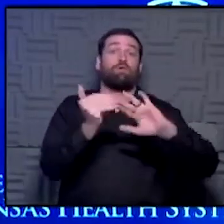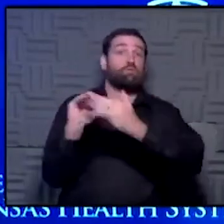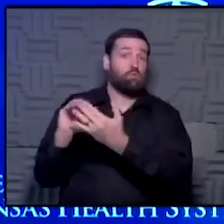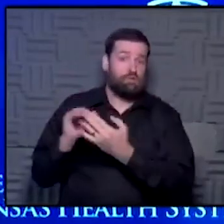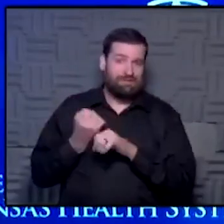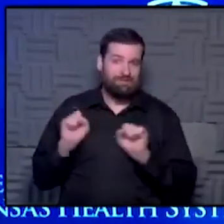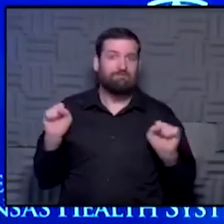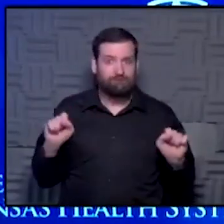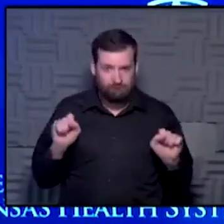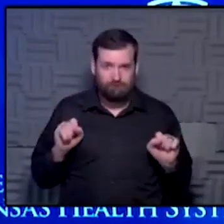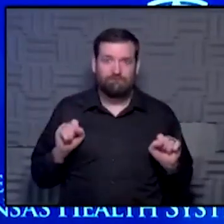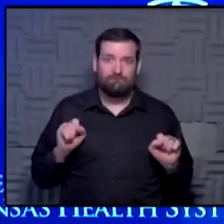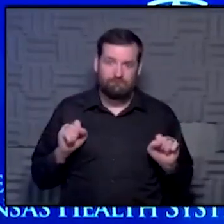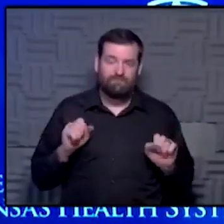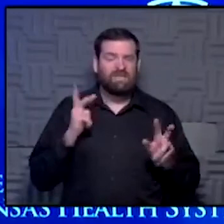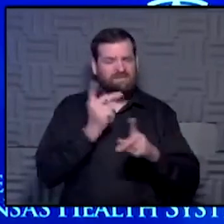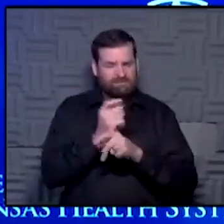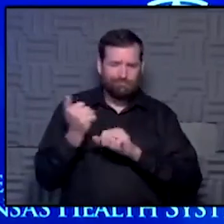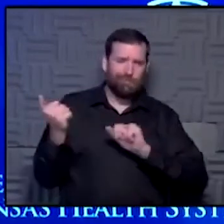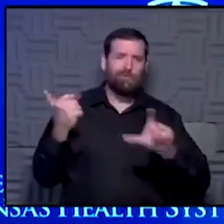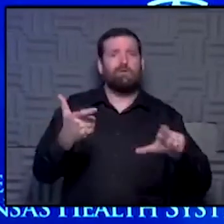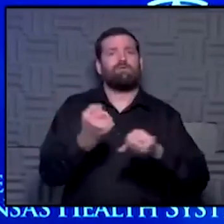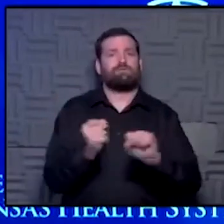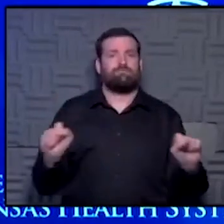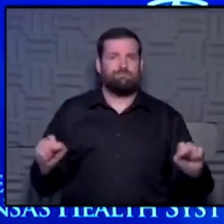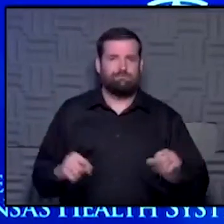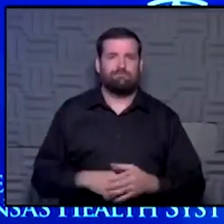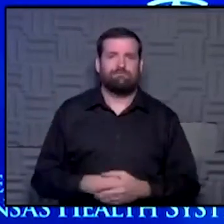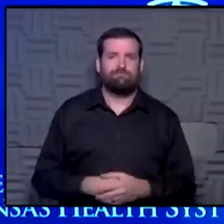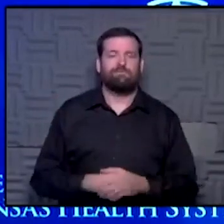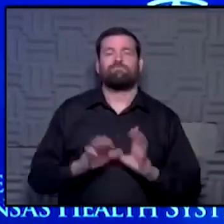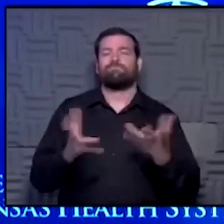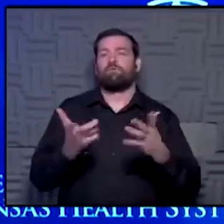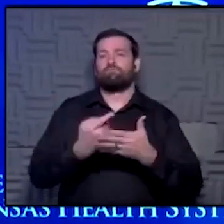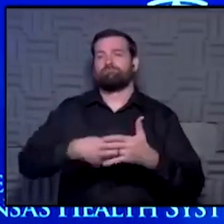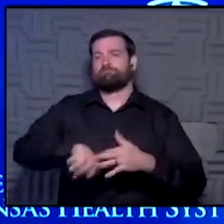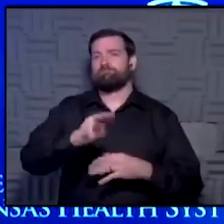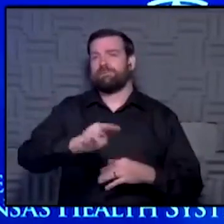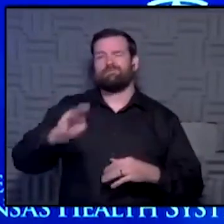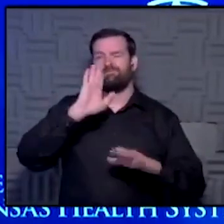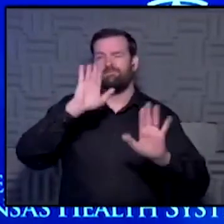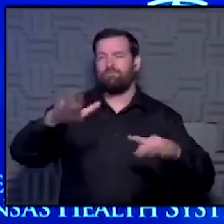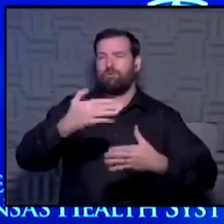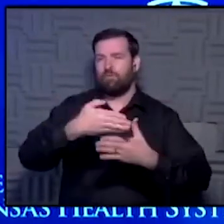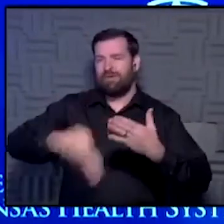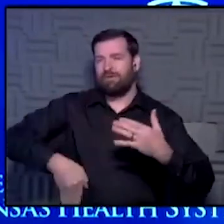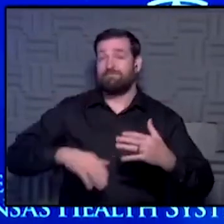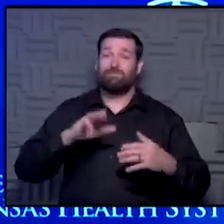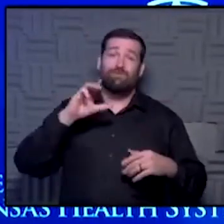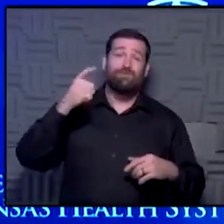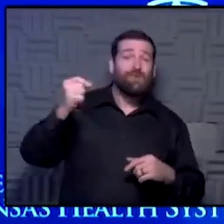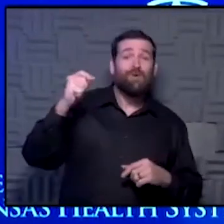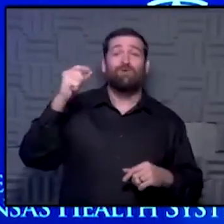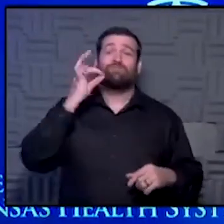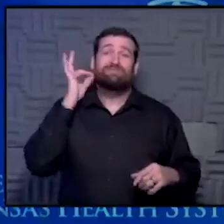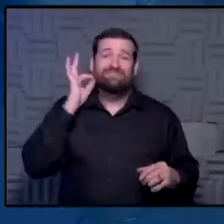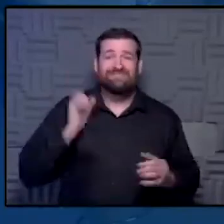safe. Keep us all safe. We'll talk to you on Monday. Have a great weekend. Go Chiefs.